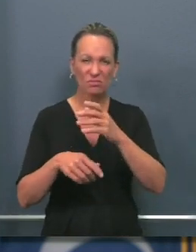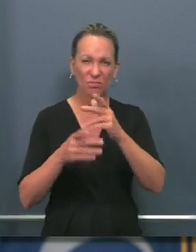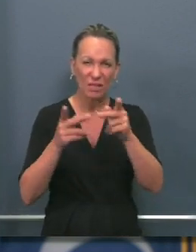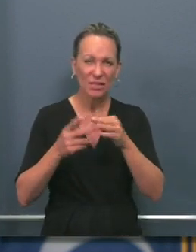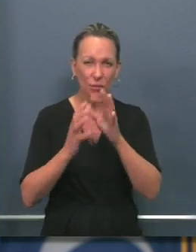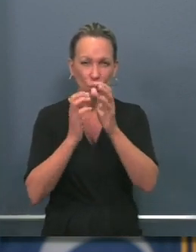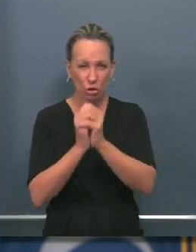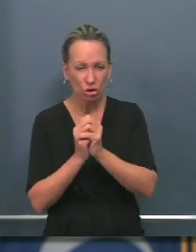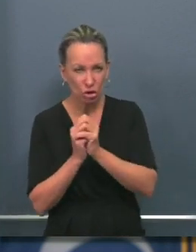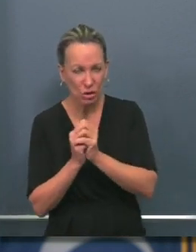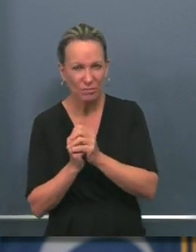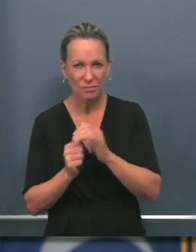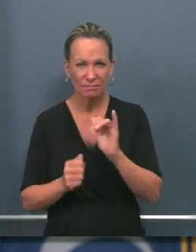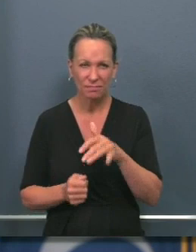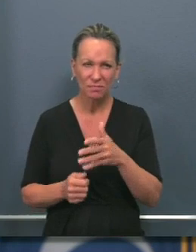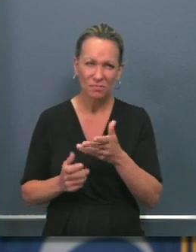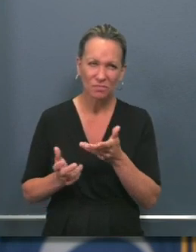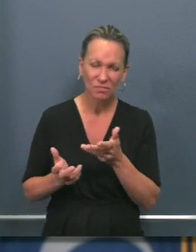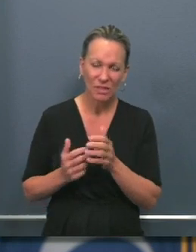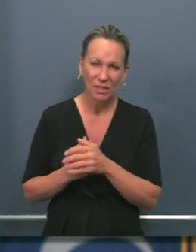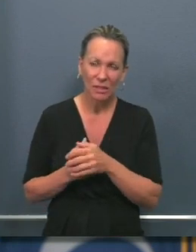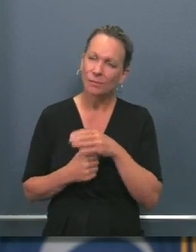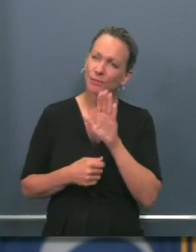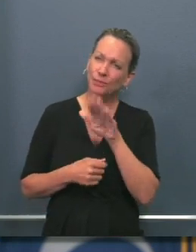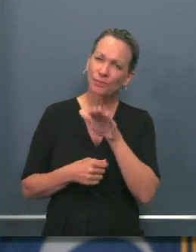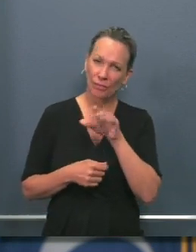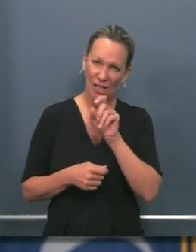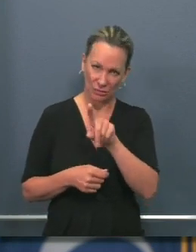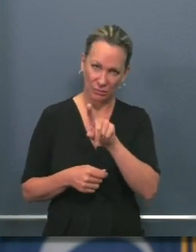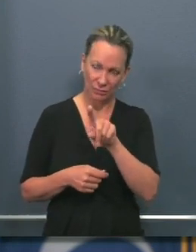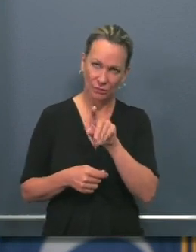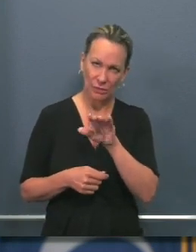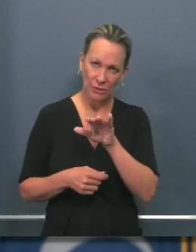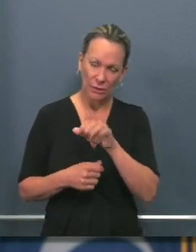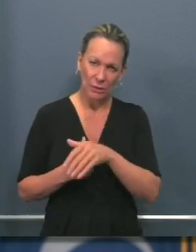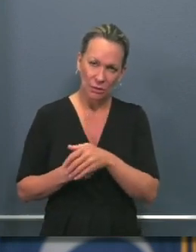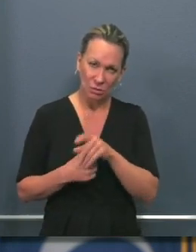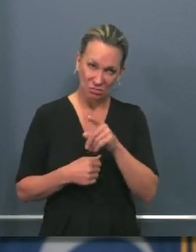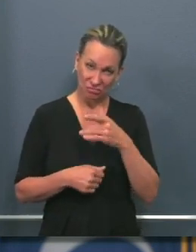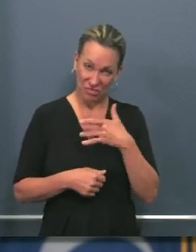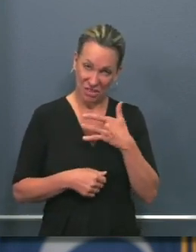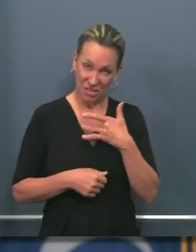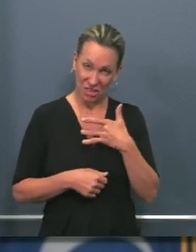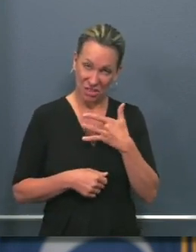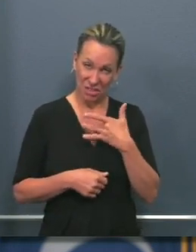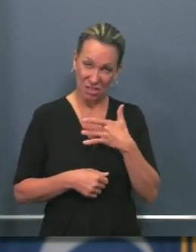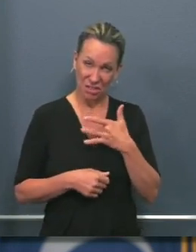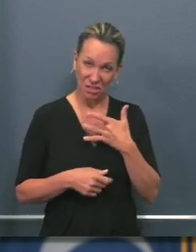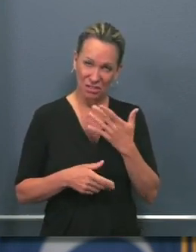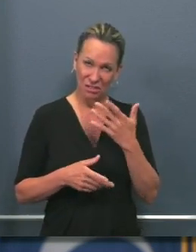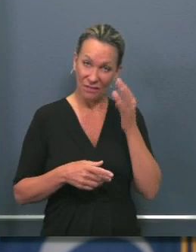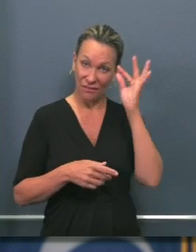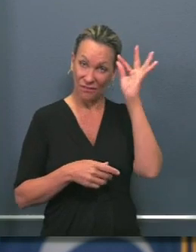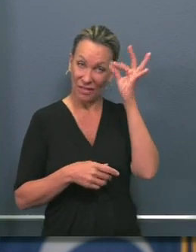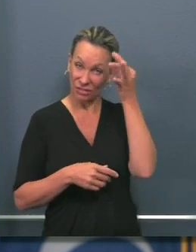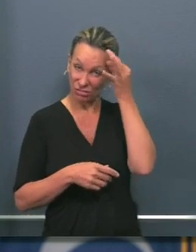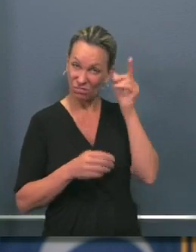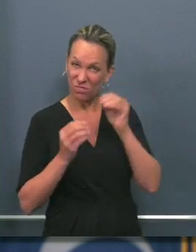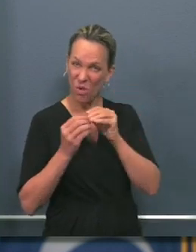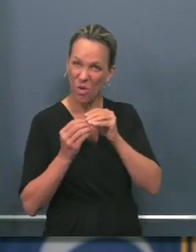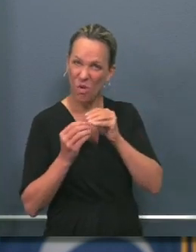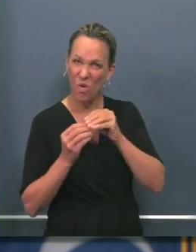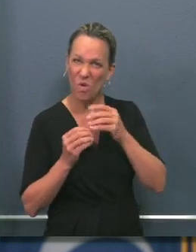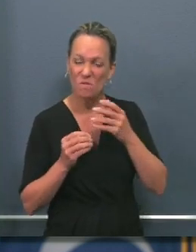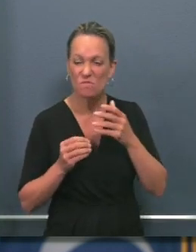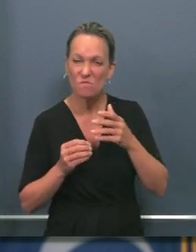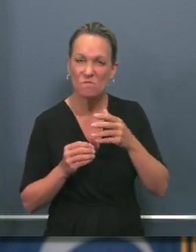taking a more assertive stance towards California's restrictions, and do you see the potential for a legal clash down the line? I don't. I don't lose